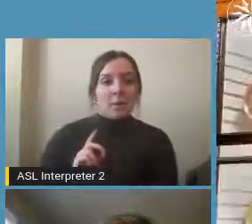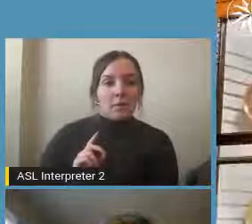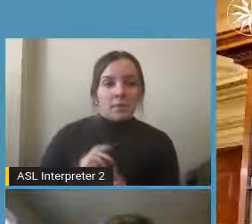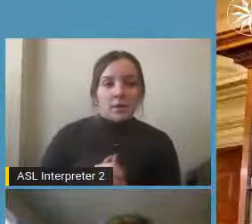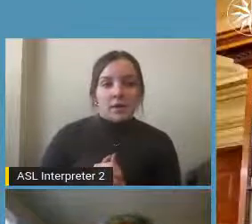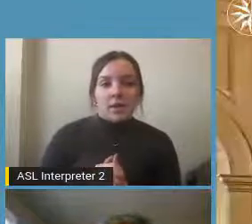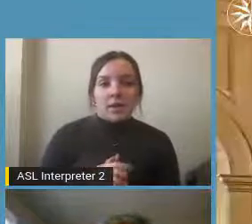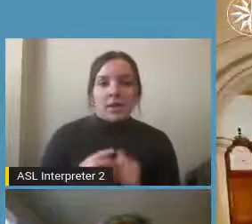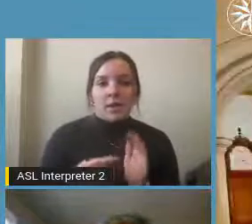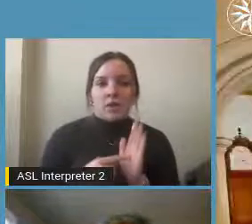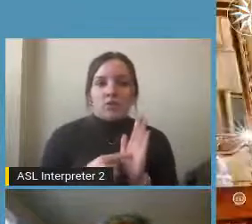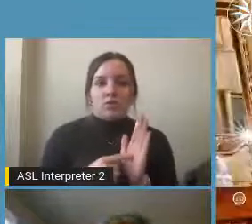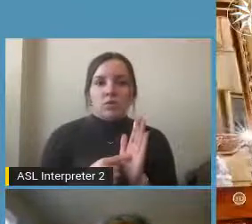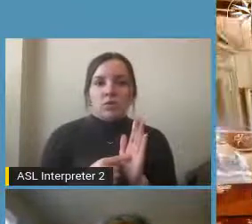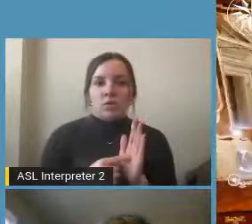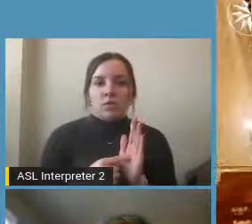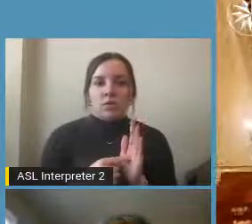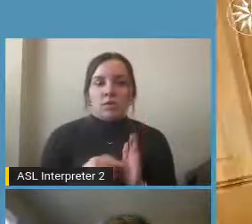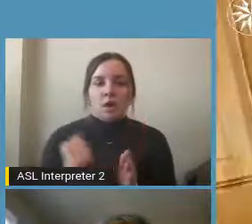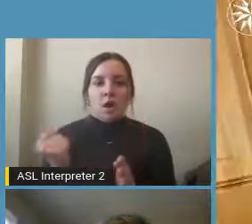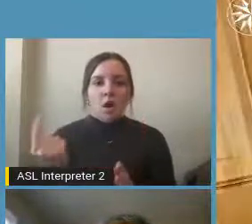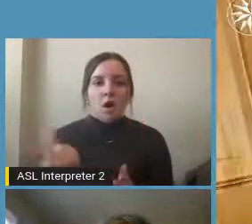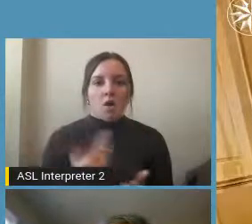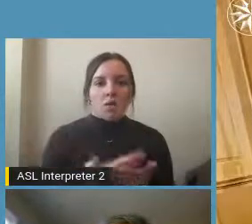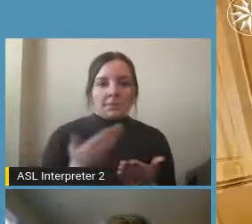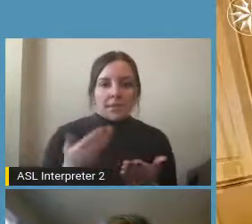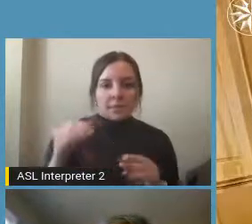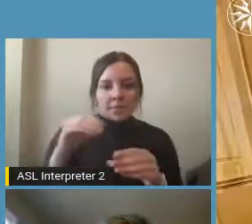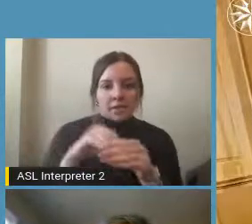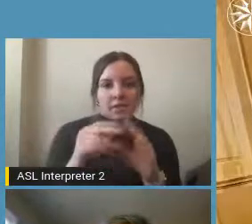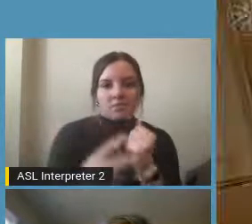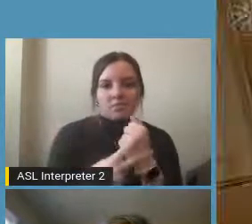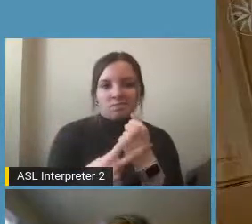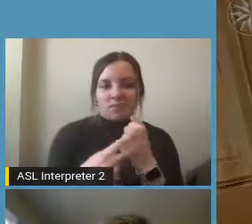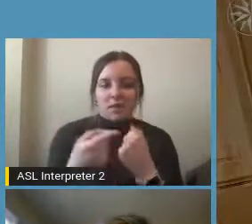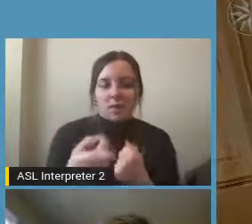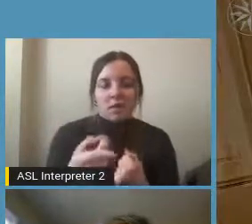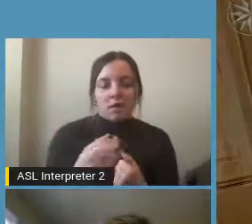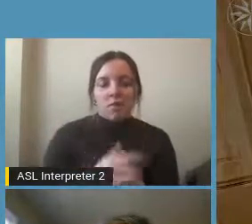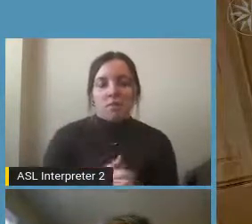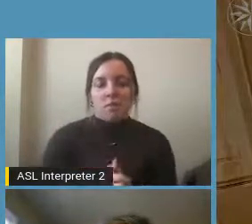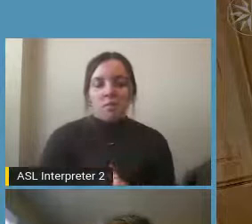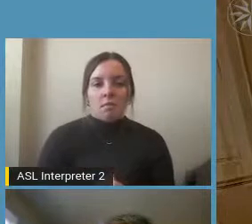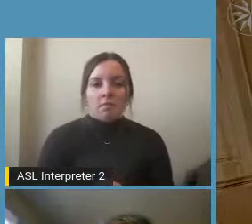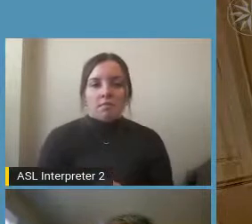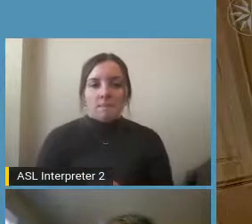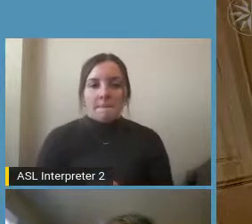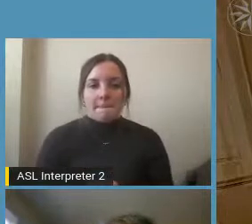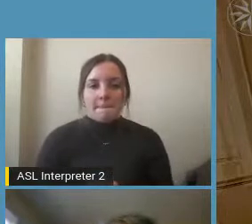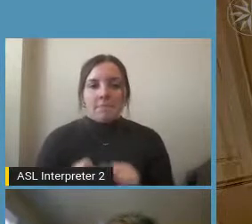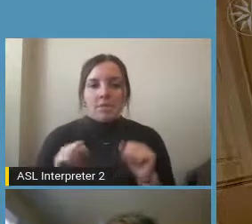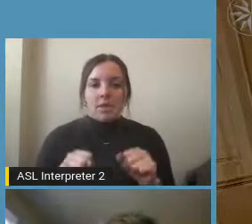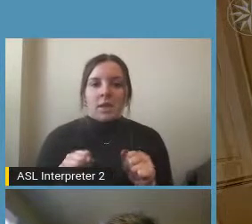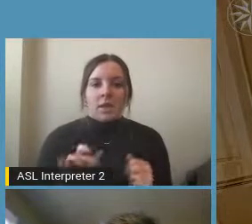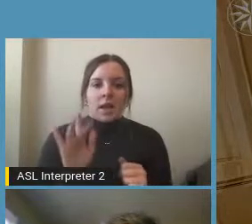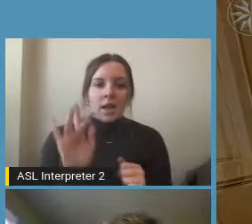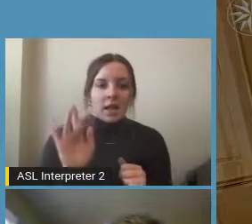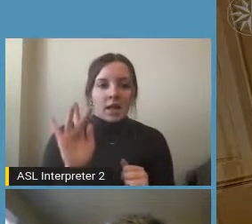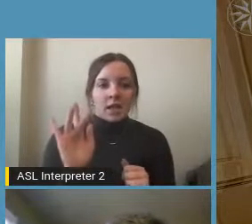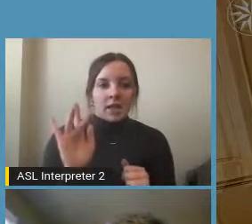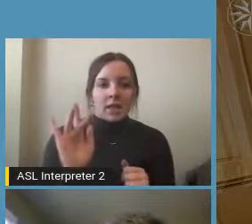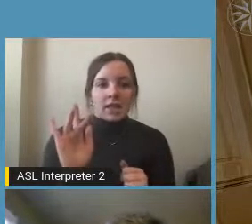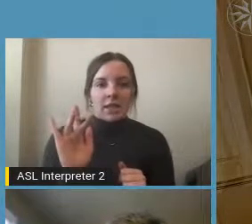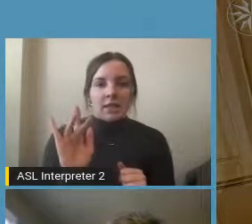here. And within that, you can pull them up as individuals. And in this case, here's a